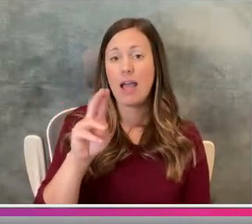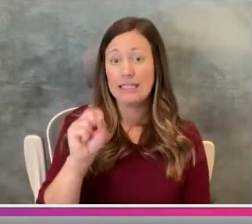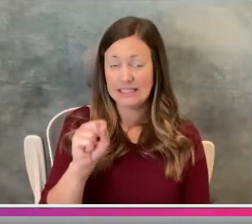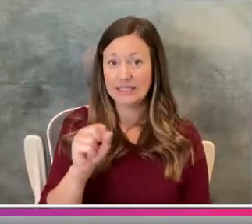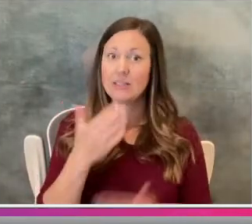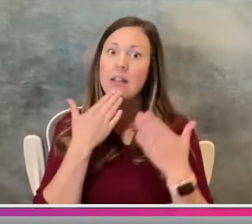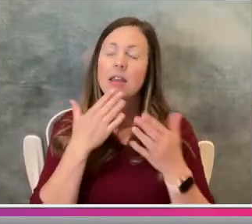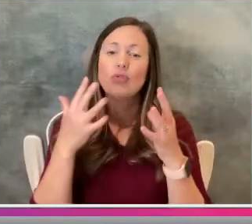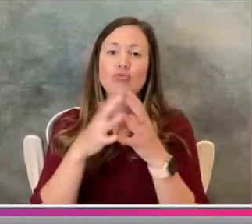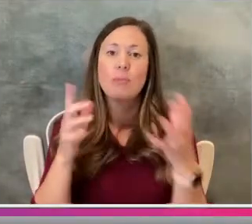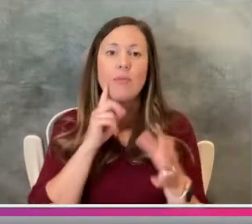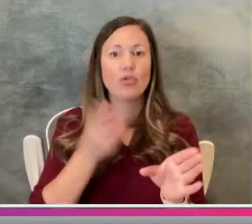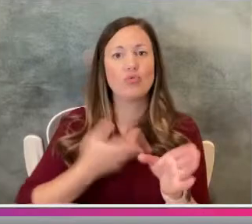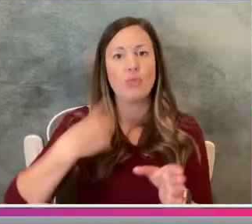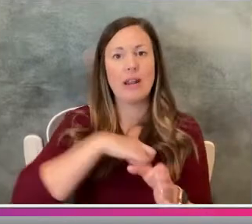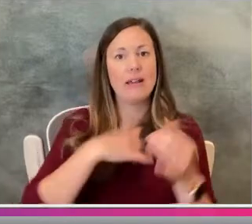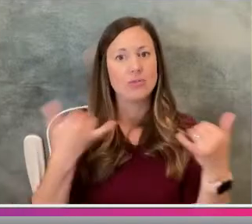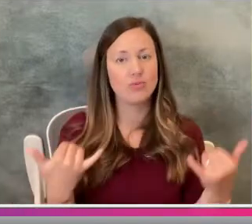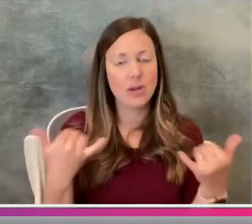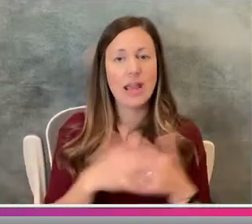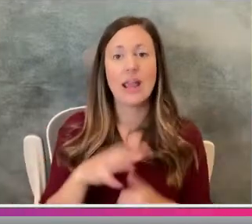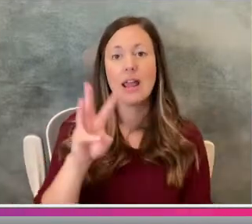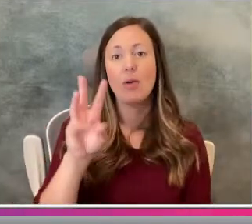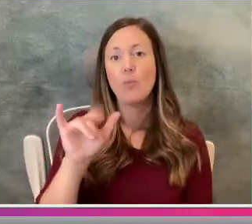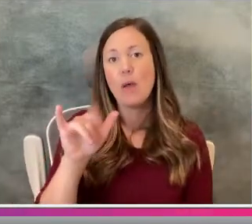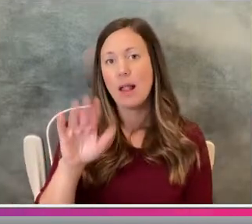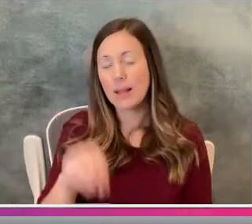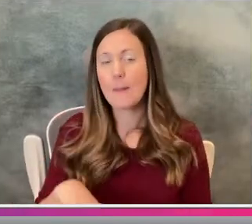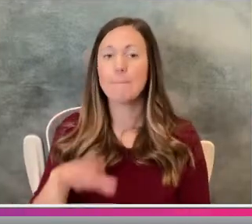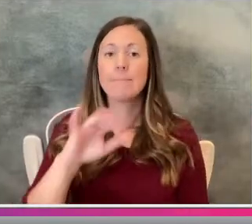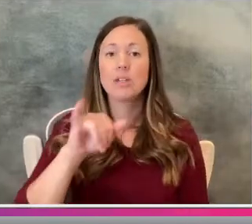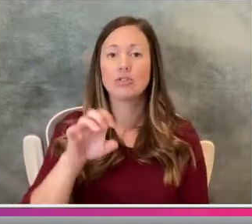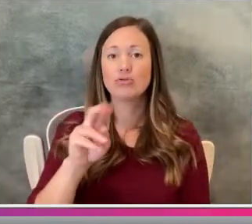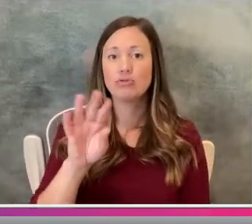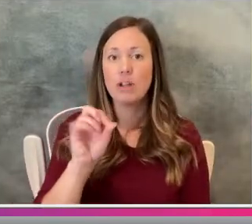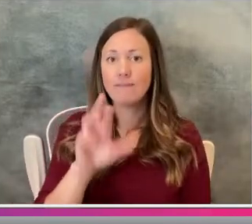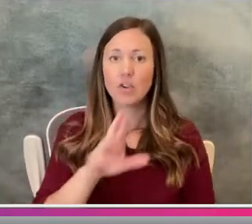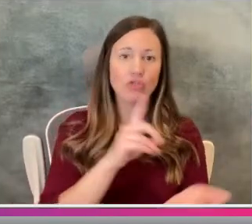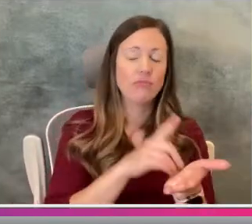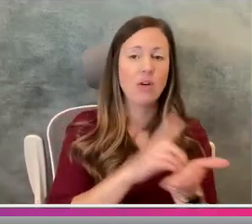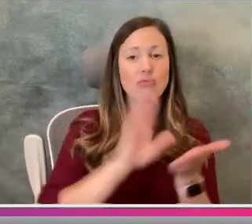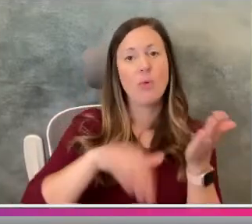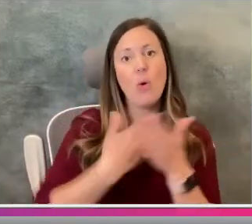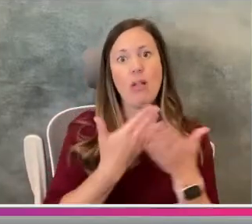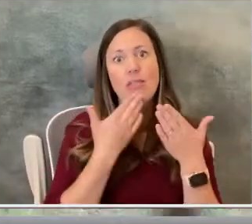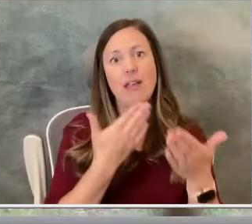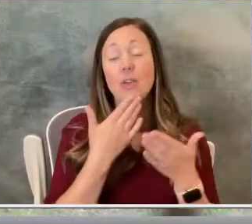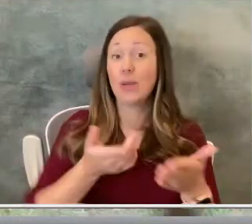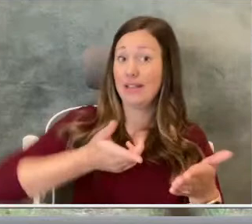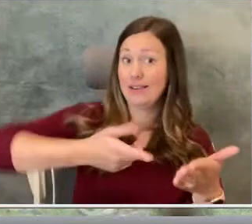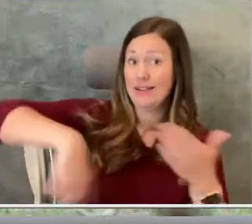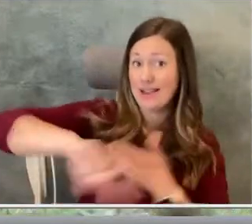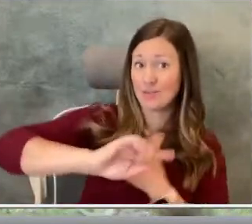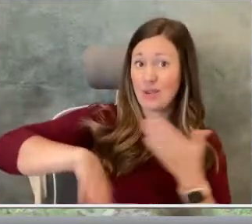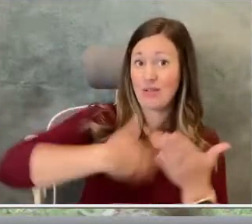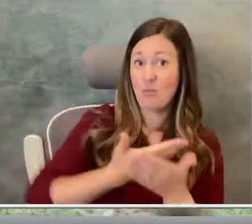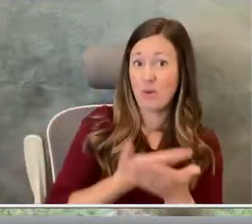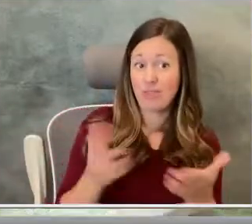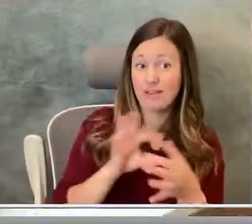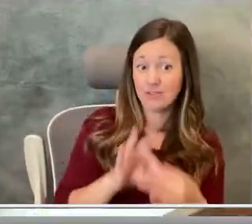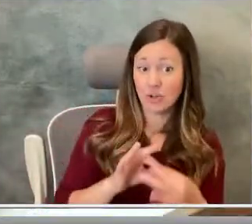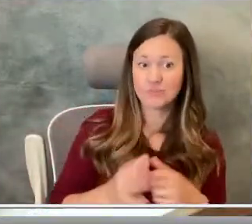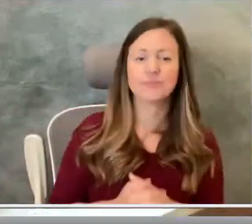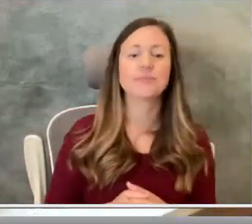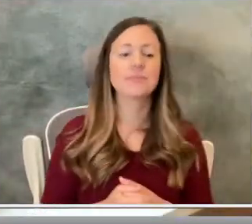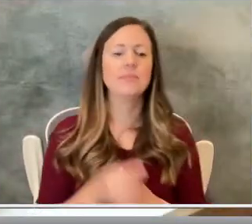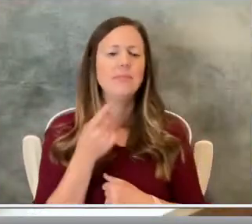our guests and to William and Jennifer and our doctors. We appreciate it. Coming up next week on All Things Heart. They told me that this was what they would